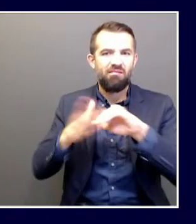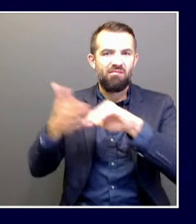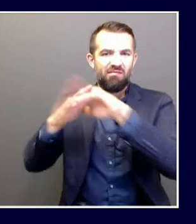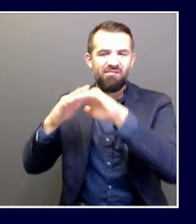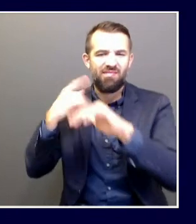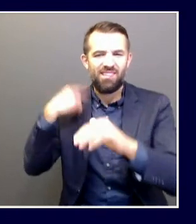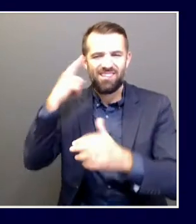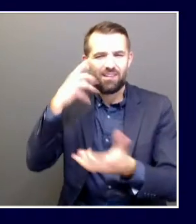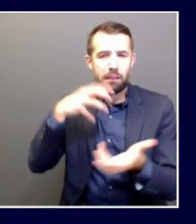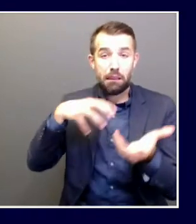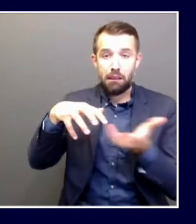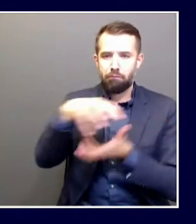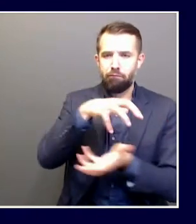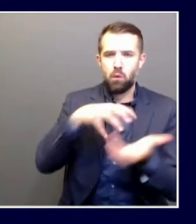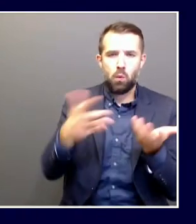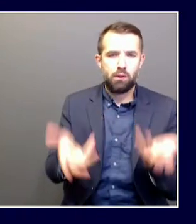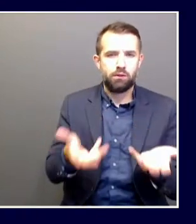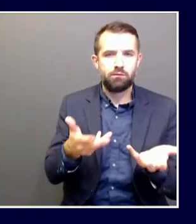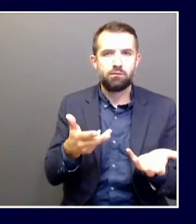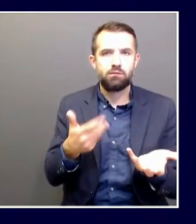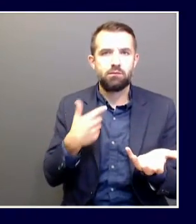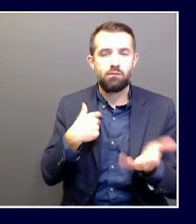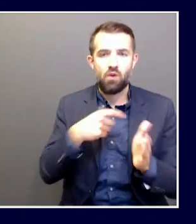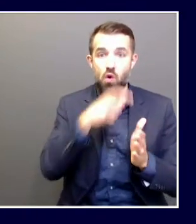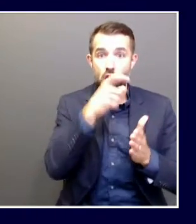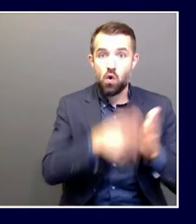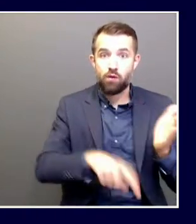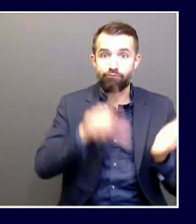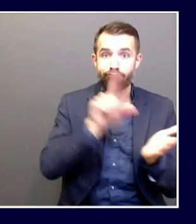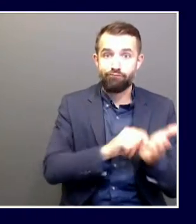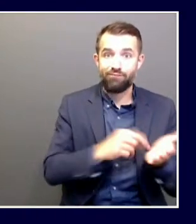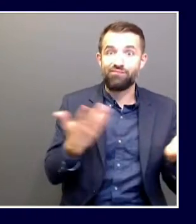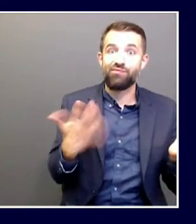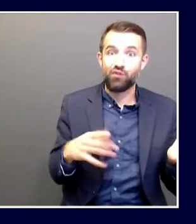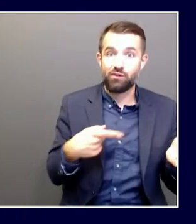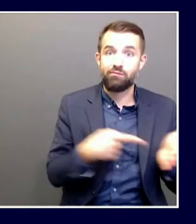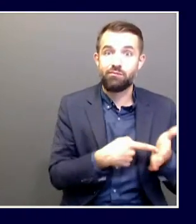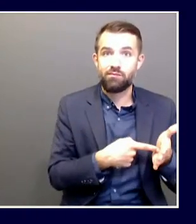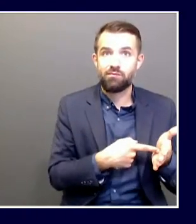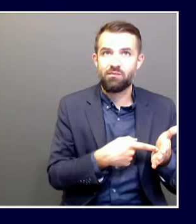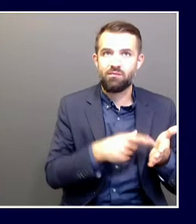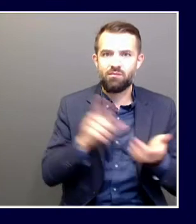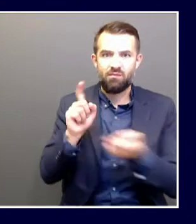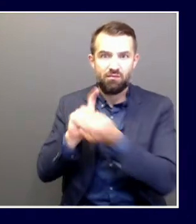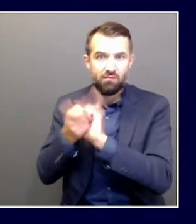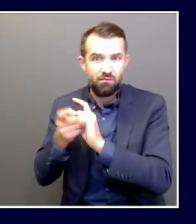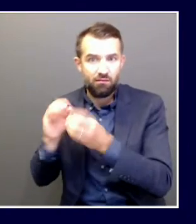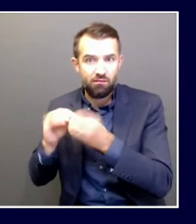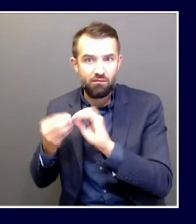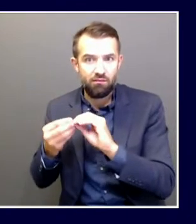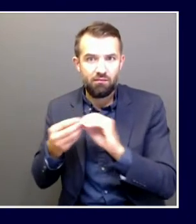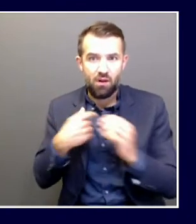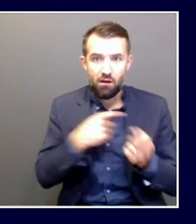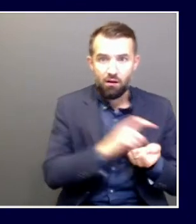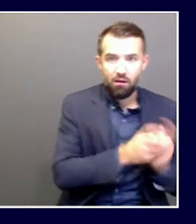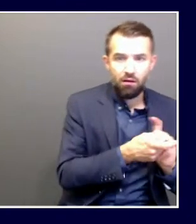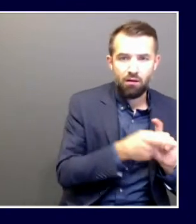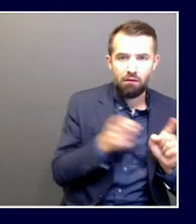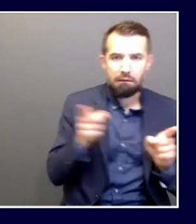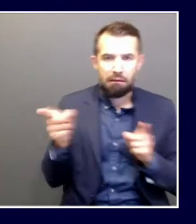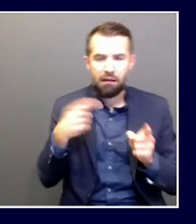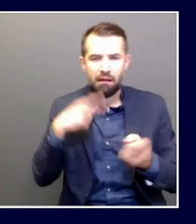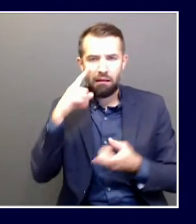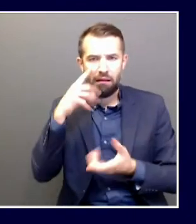hours that we had to revise, and I didn't know if you could help walk our readers through what happened and why it happened. Sure. So, Eric, we use